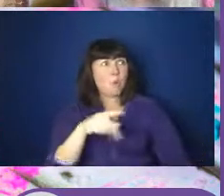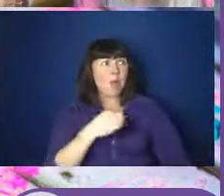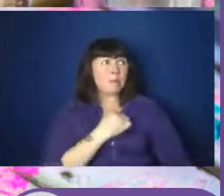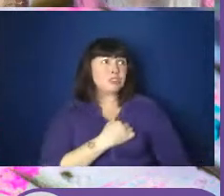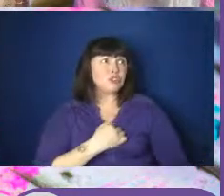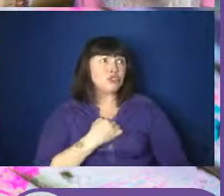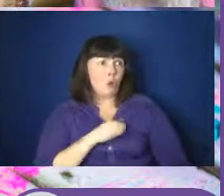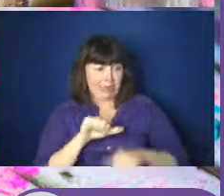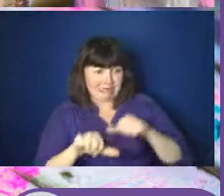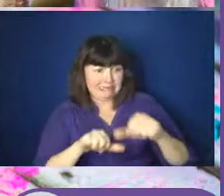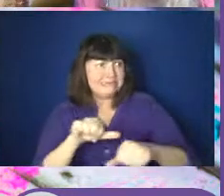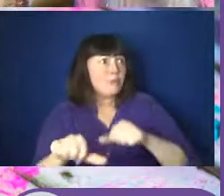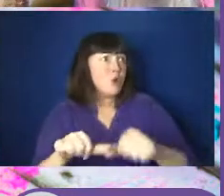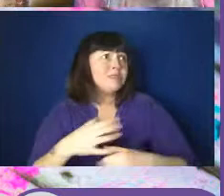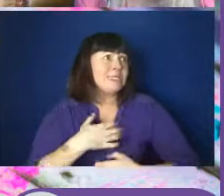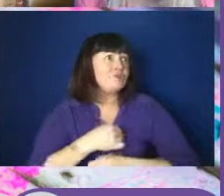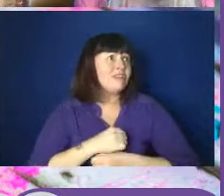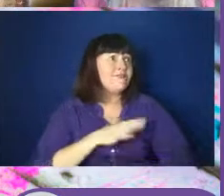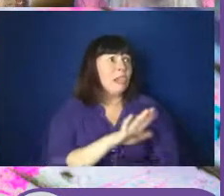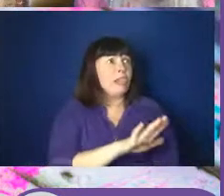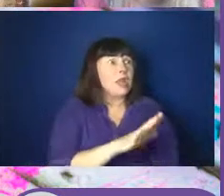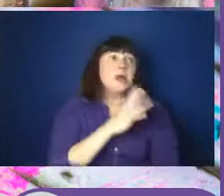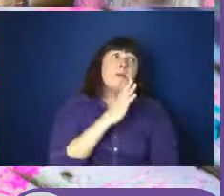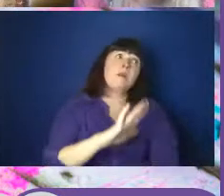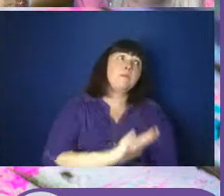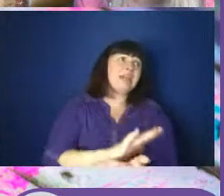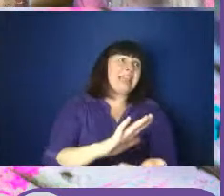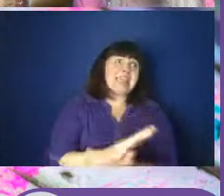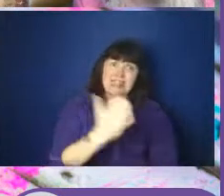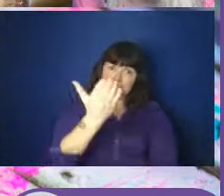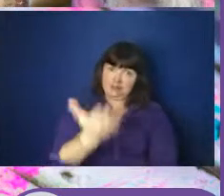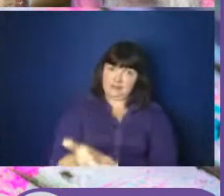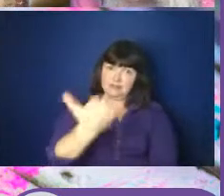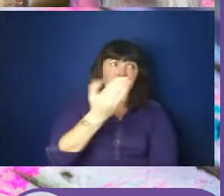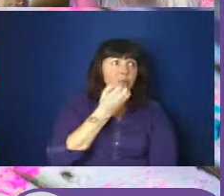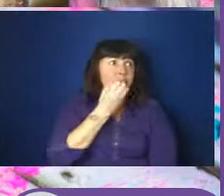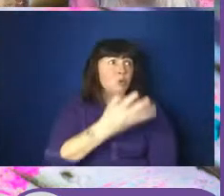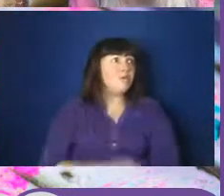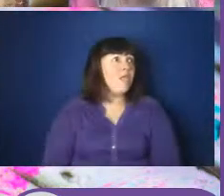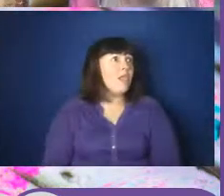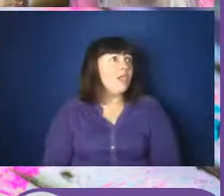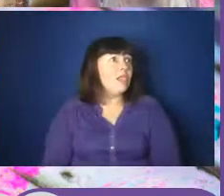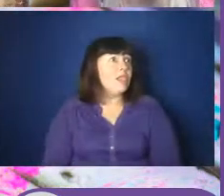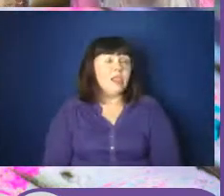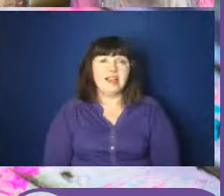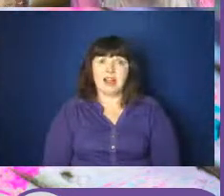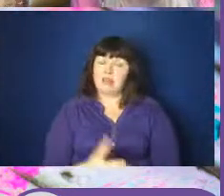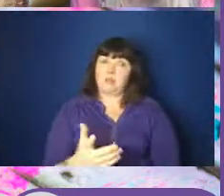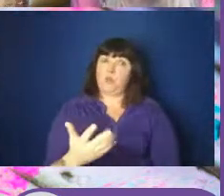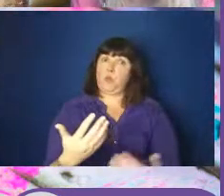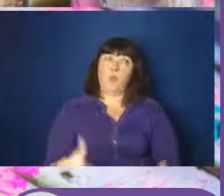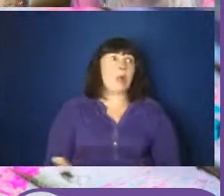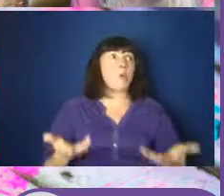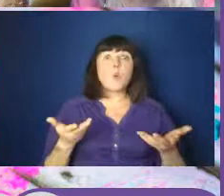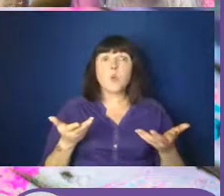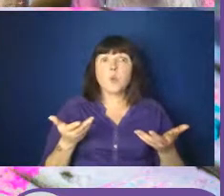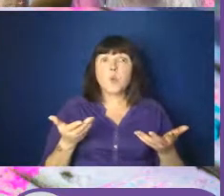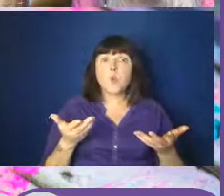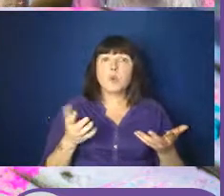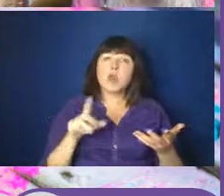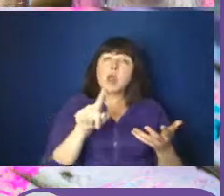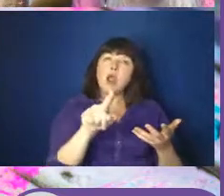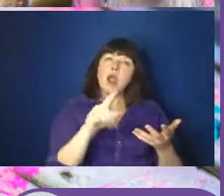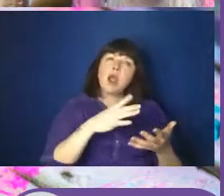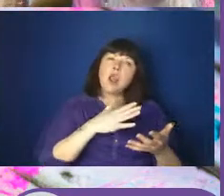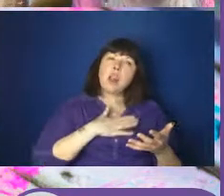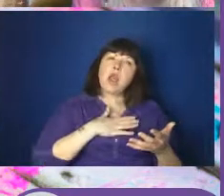stressful, but I'm really, really pleased with what you've produced. And I think it's incredible, especially the daydream a bit.